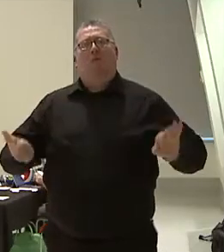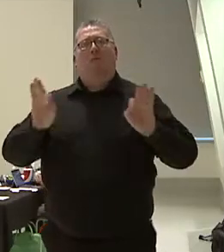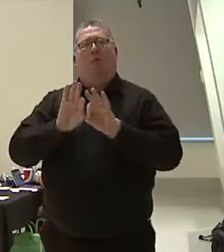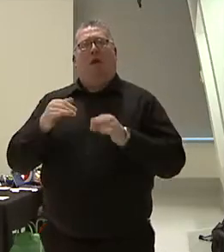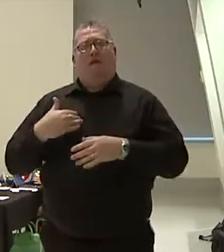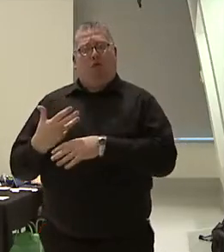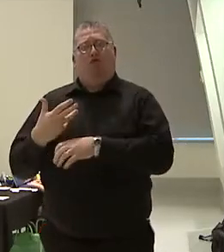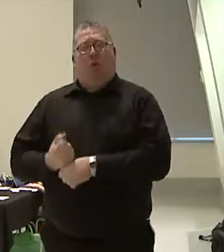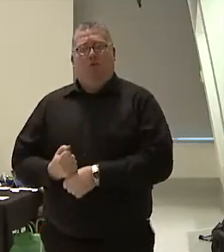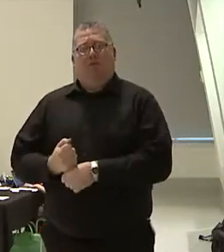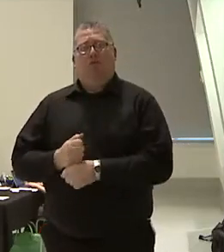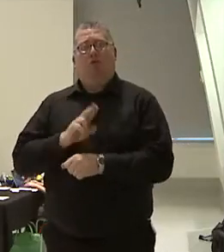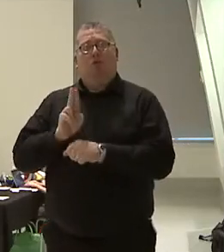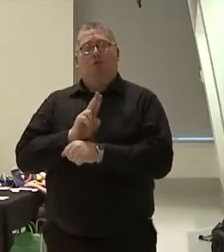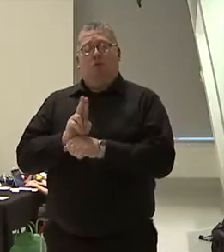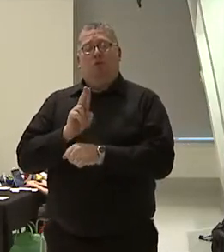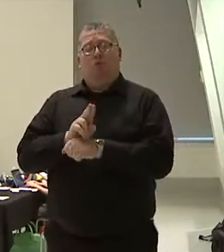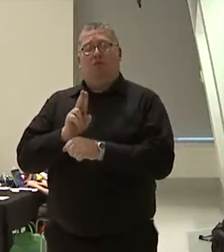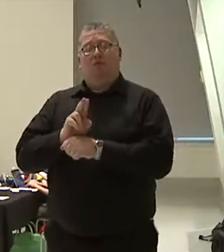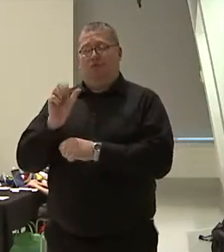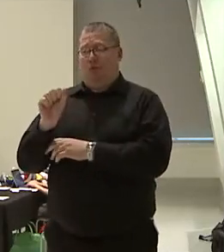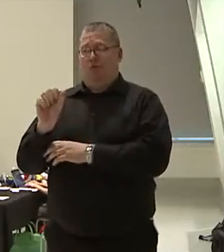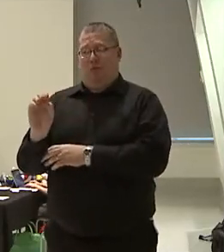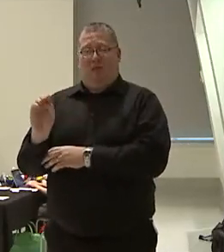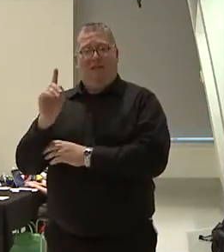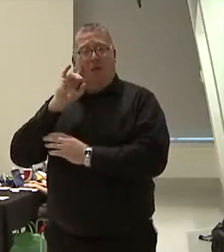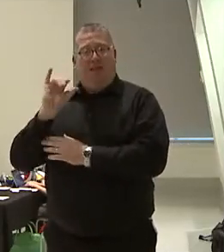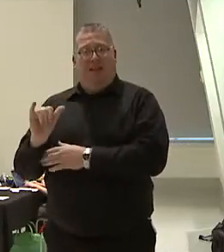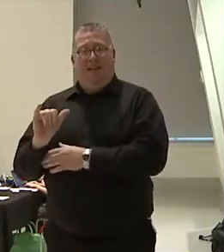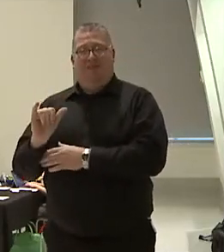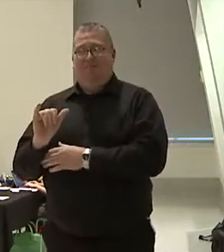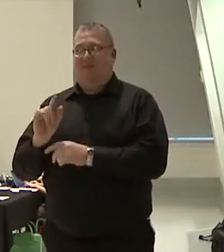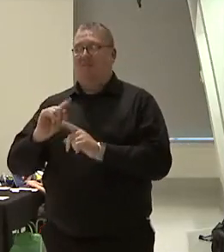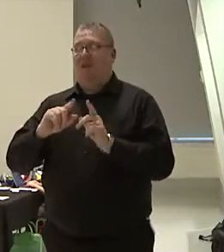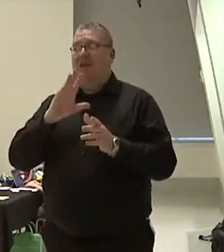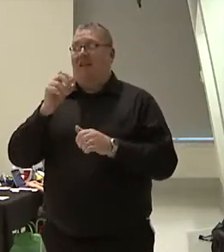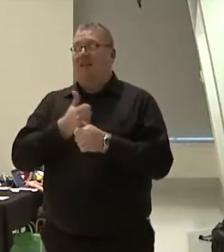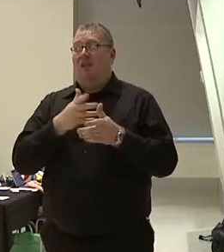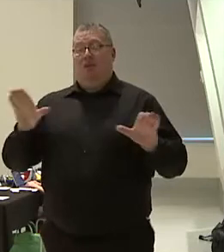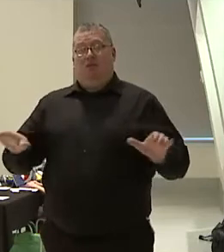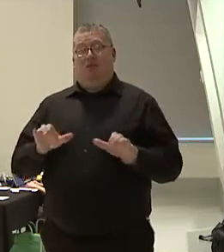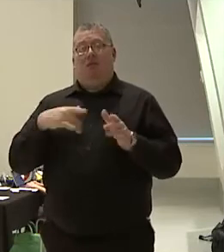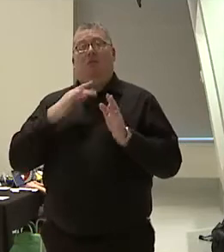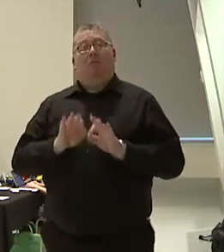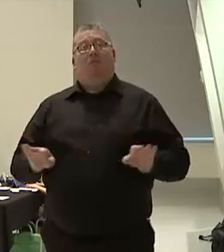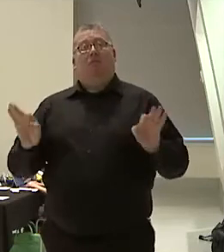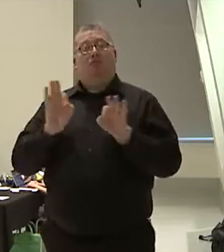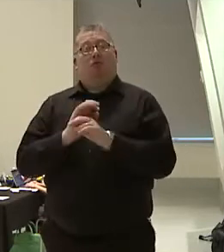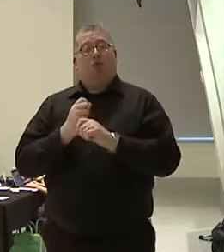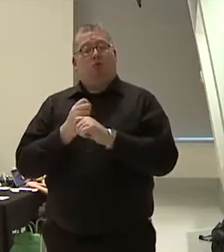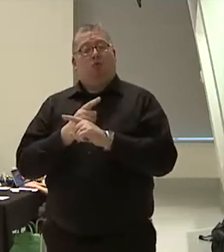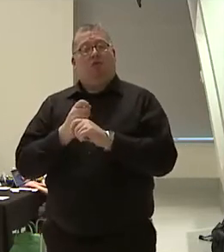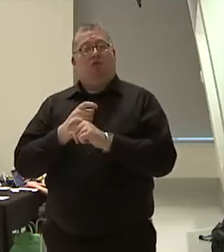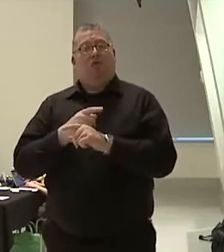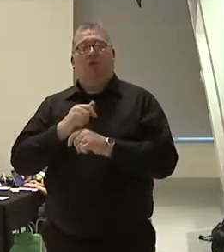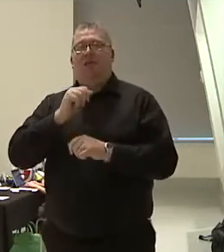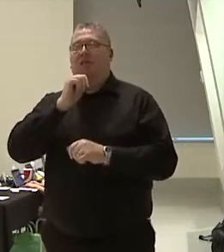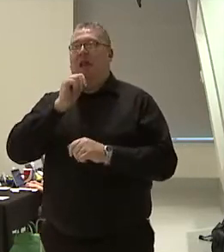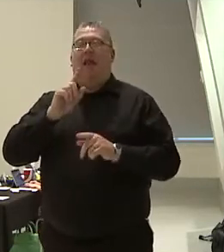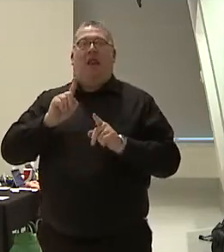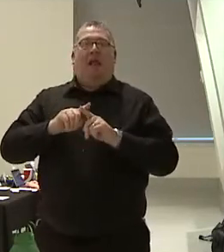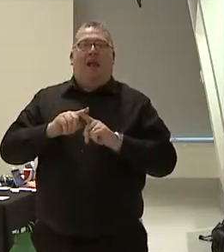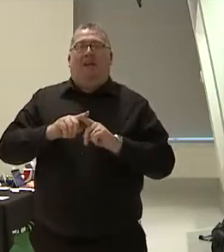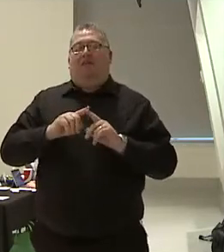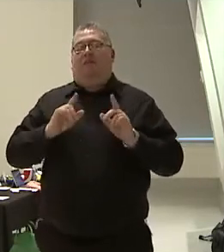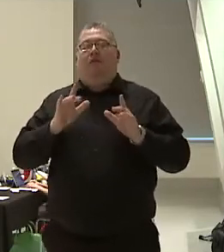trust build up and to use social media actively as officers, yes. But everything else you do also matters. So Twitter isn't like an absent universe